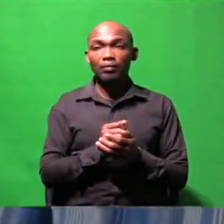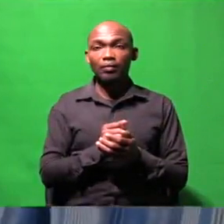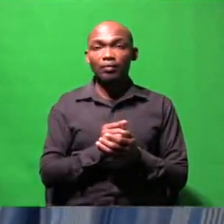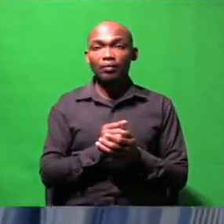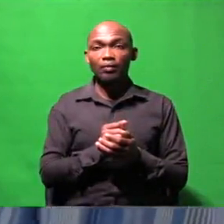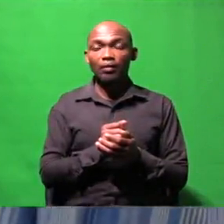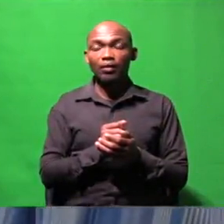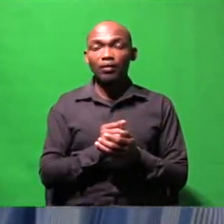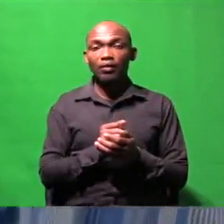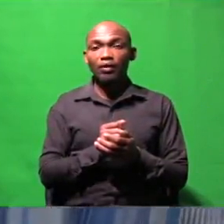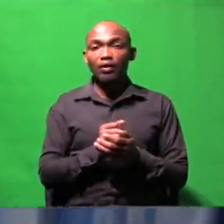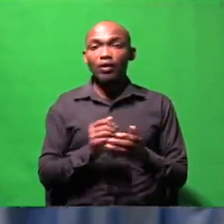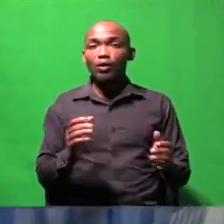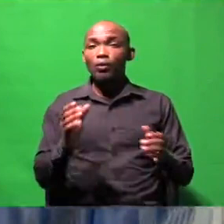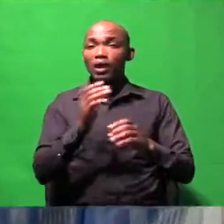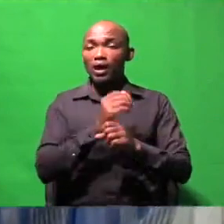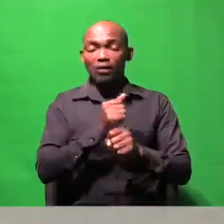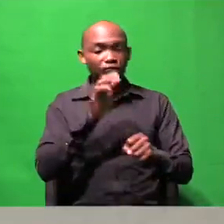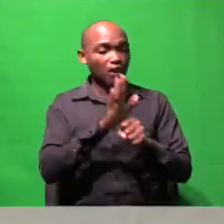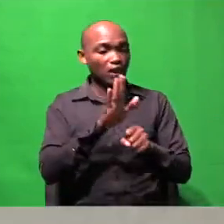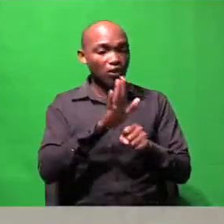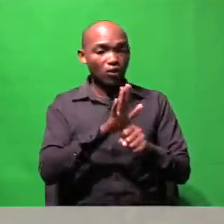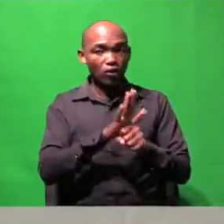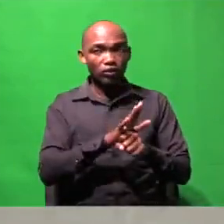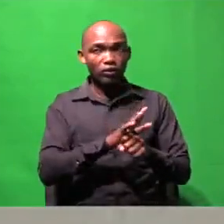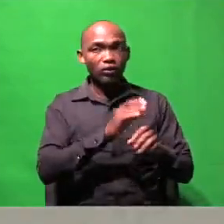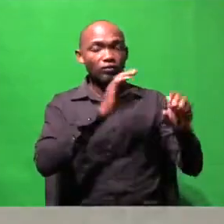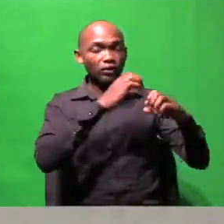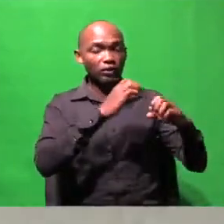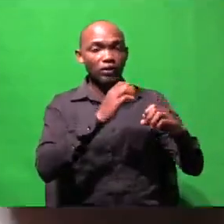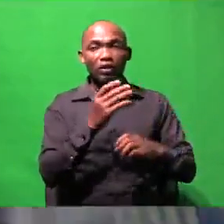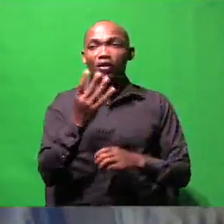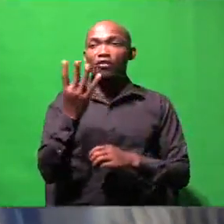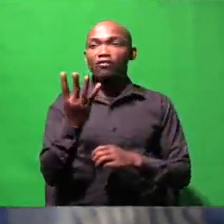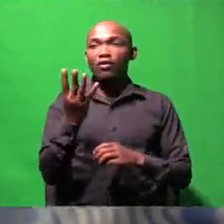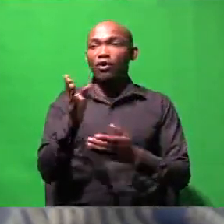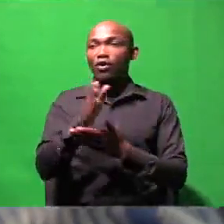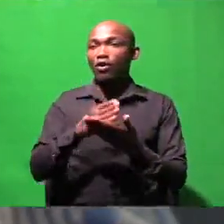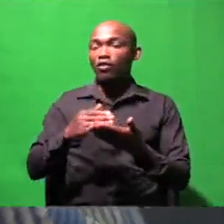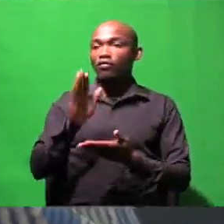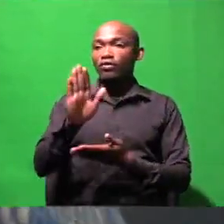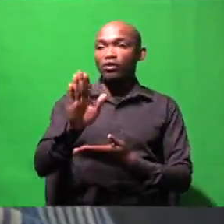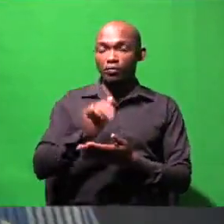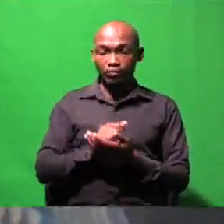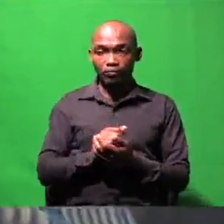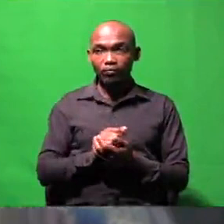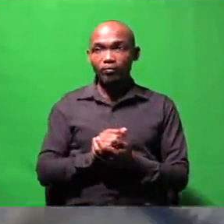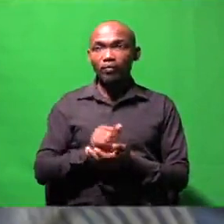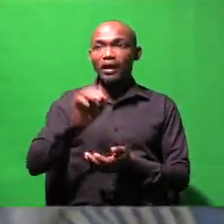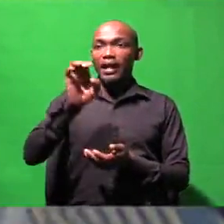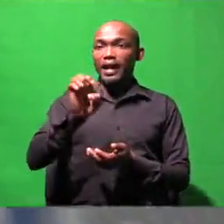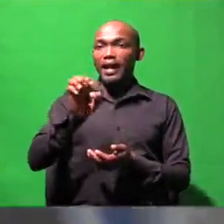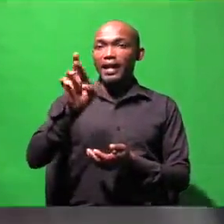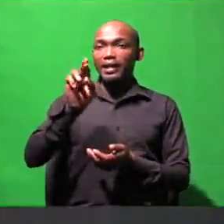We have a lot of scientists, but 4 of them is, another one is J.J. Thomson,